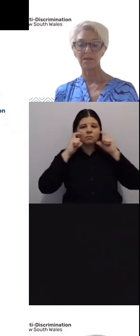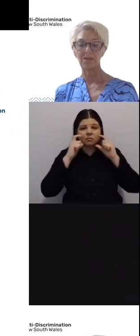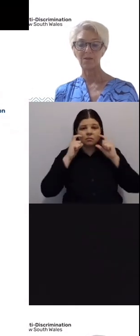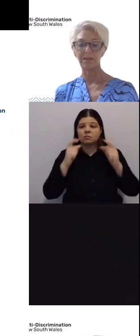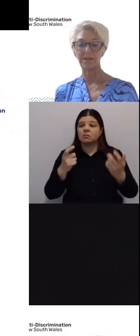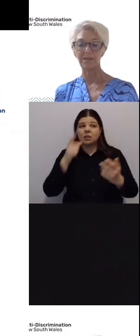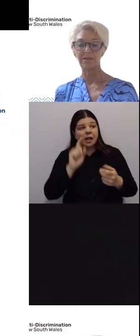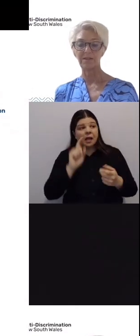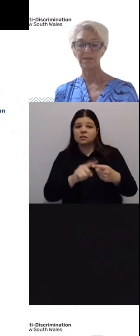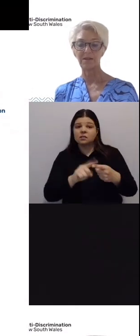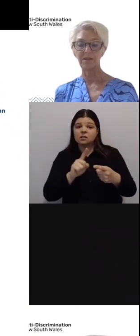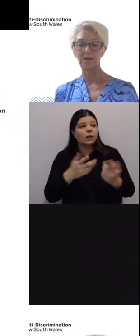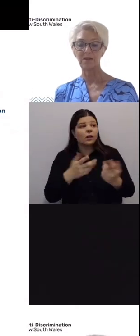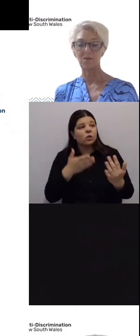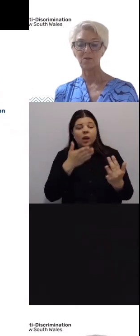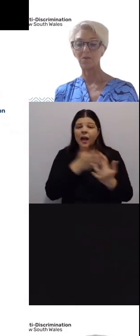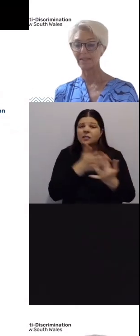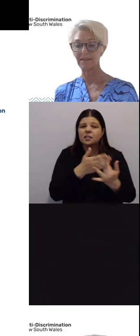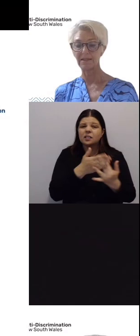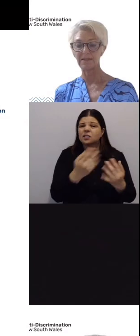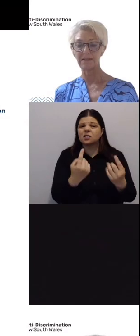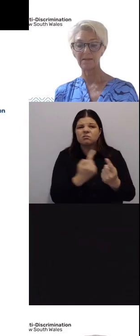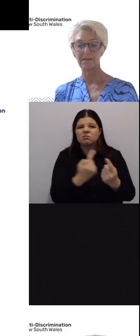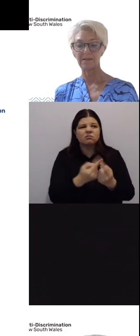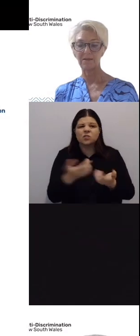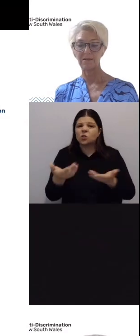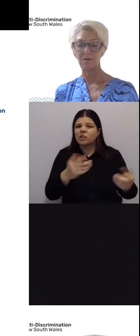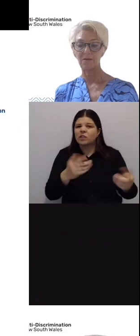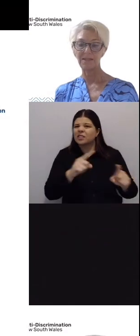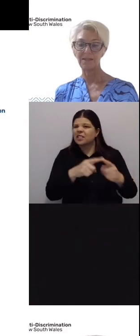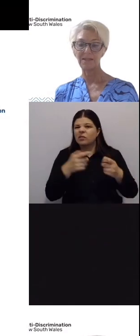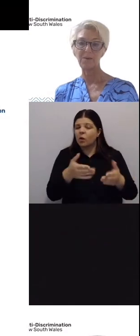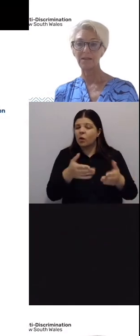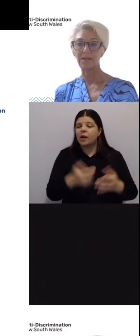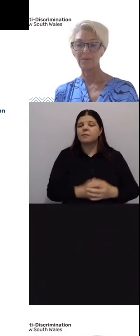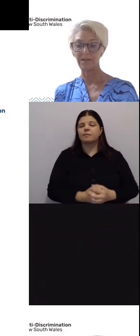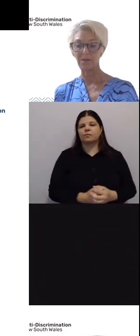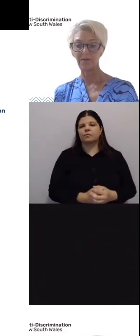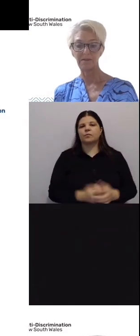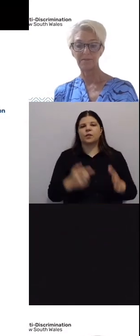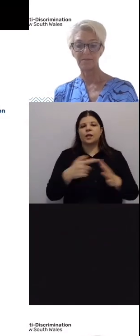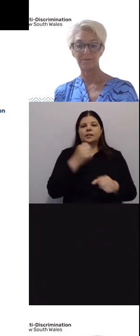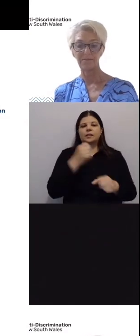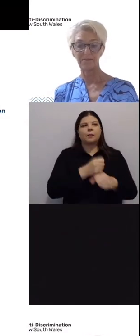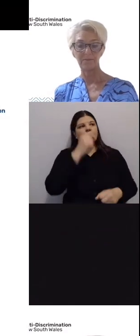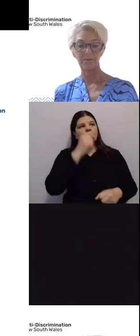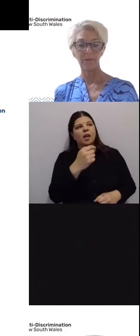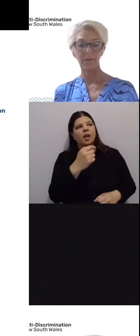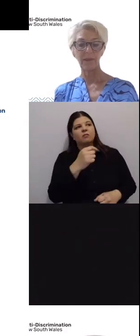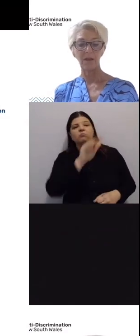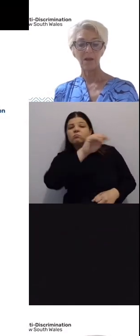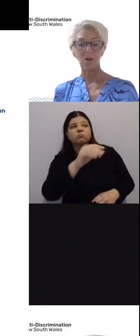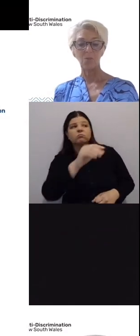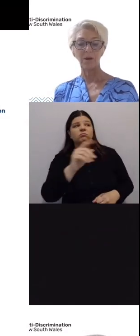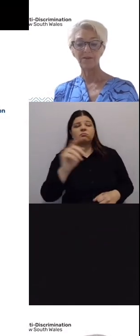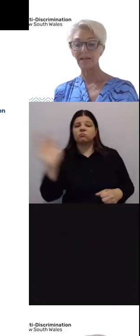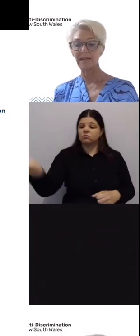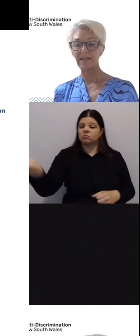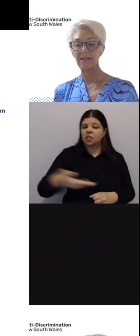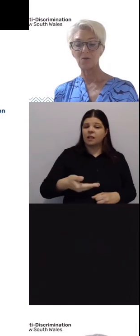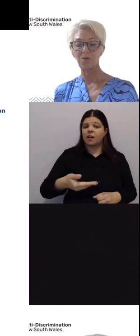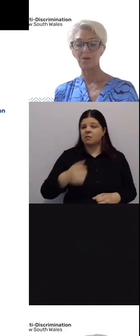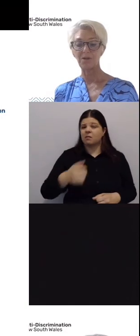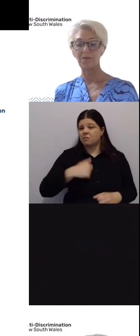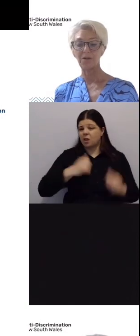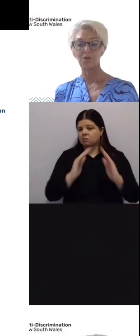goods, services, or facilities, for example, a delivery service. Whether there